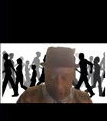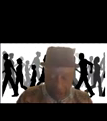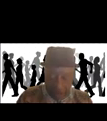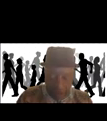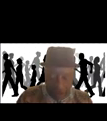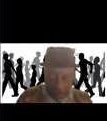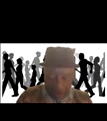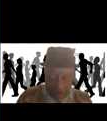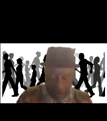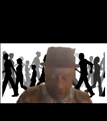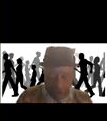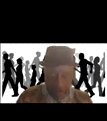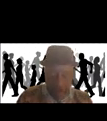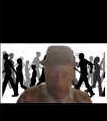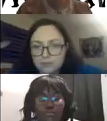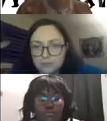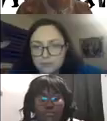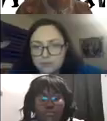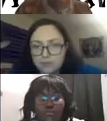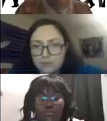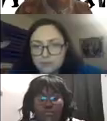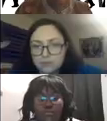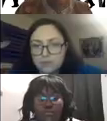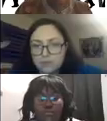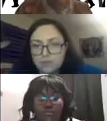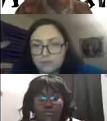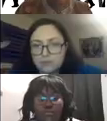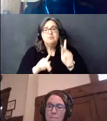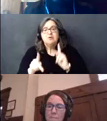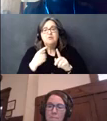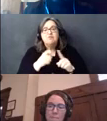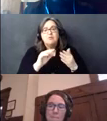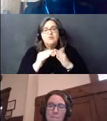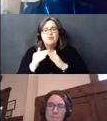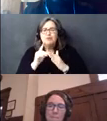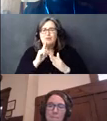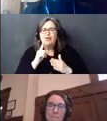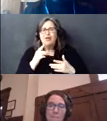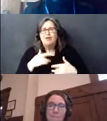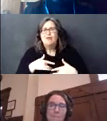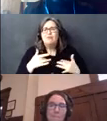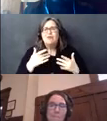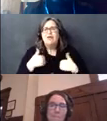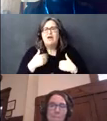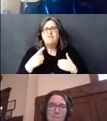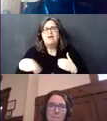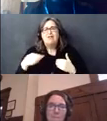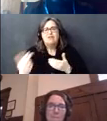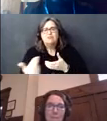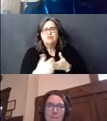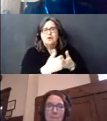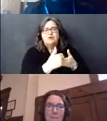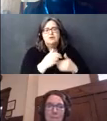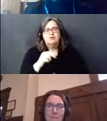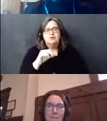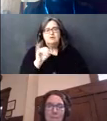evening's presentation, there are these people from the community, and we're pleased and very thankful to have them join us.